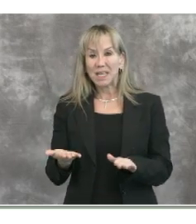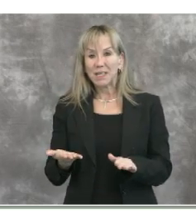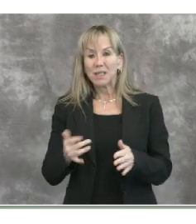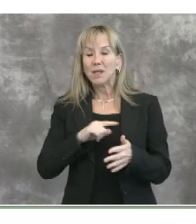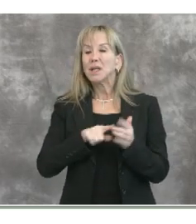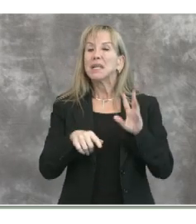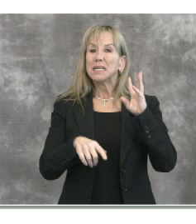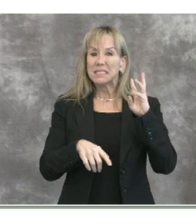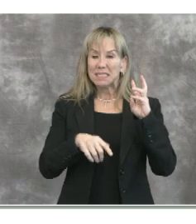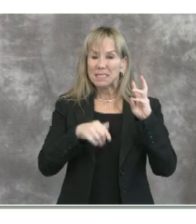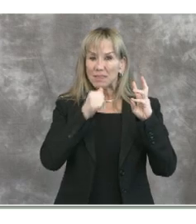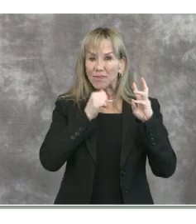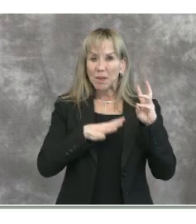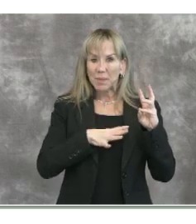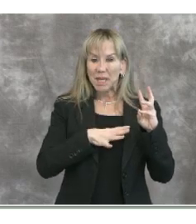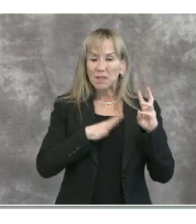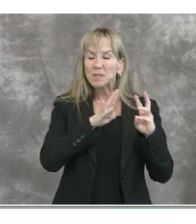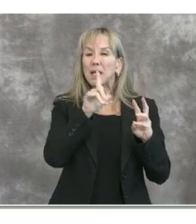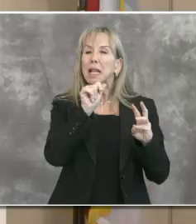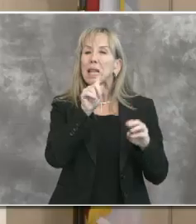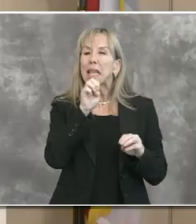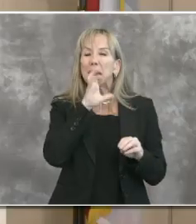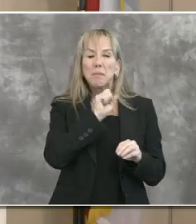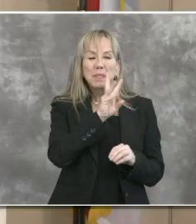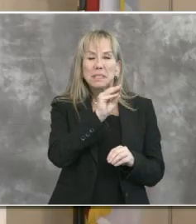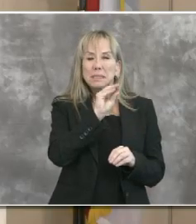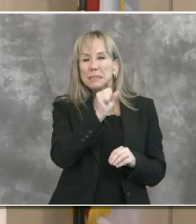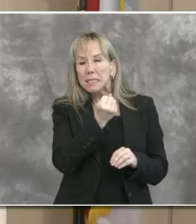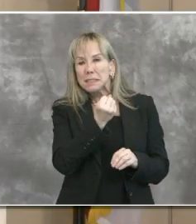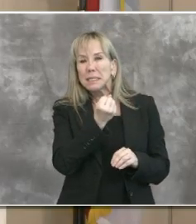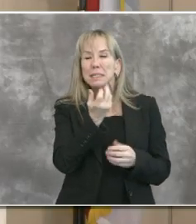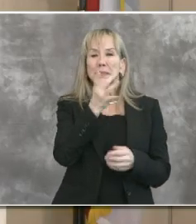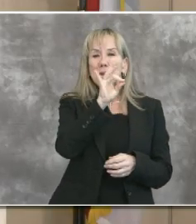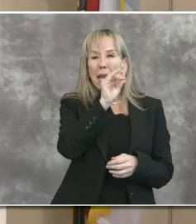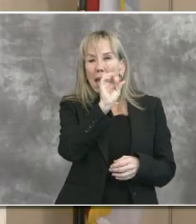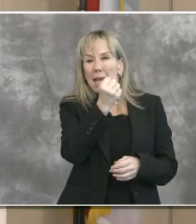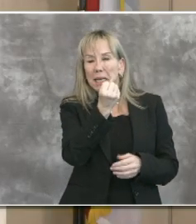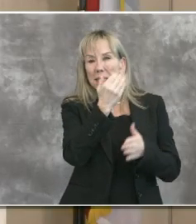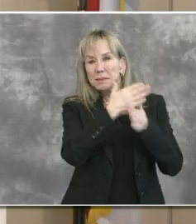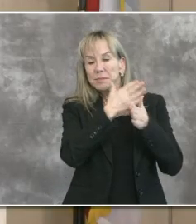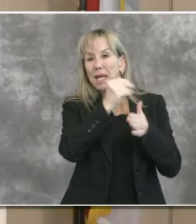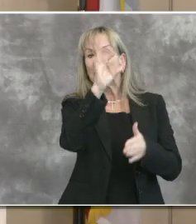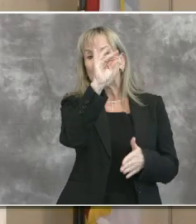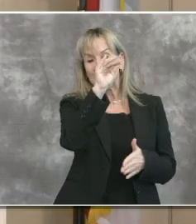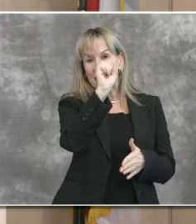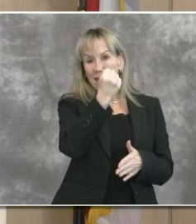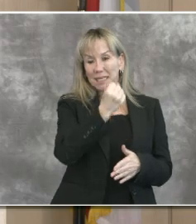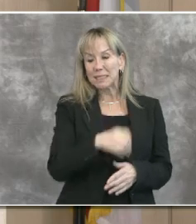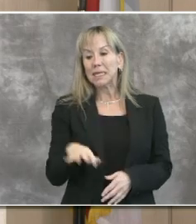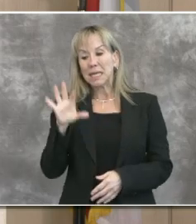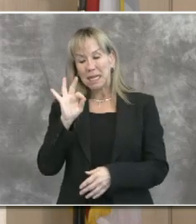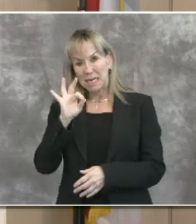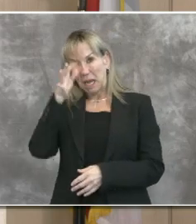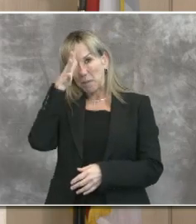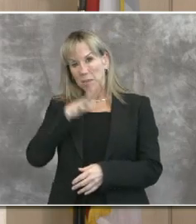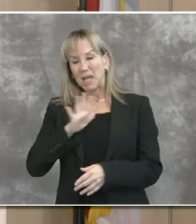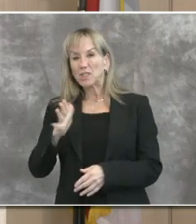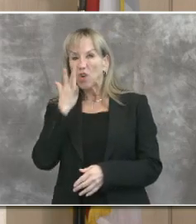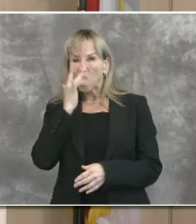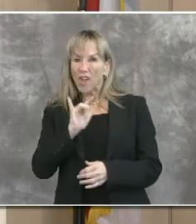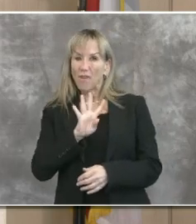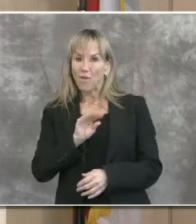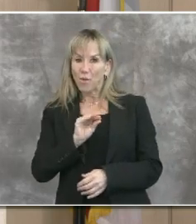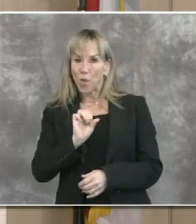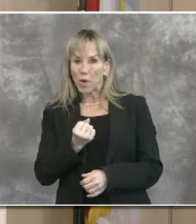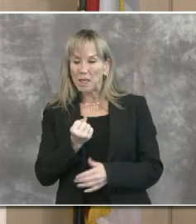include 6 females in their late 60s, mid to late 80s, and early 90s, as well as 9 males in their early 40s,